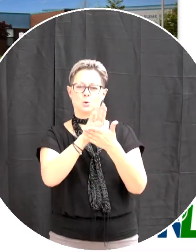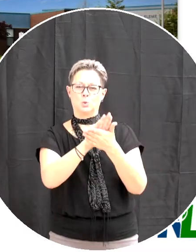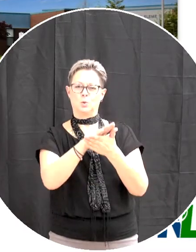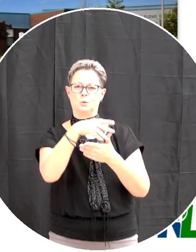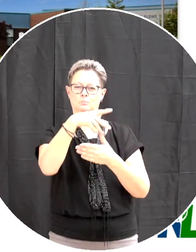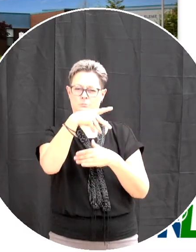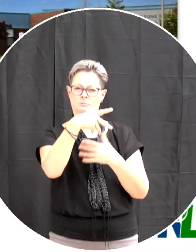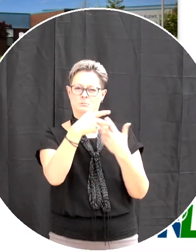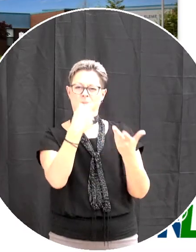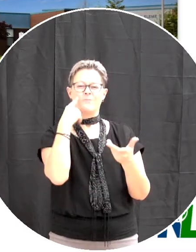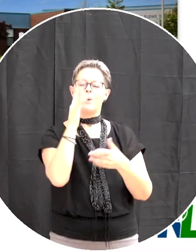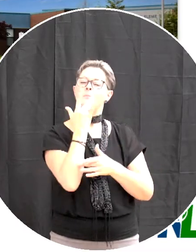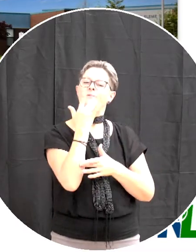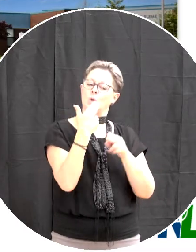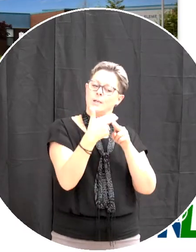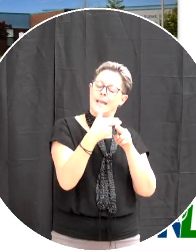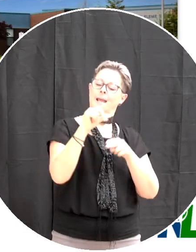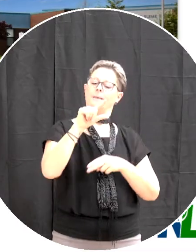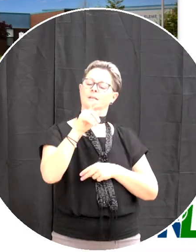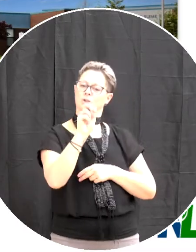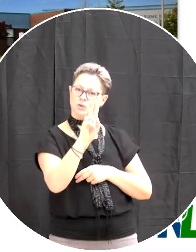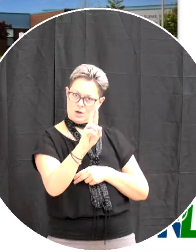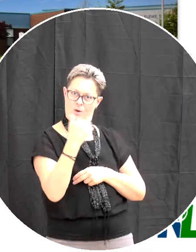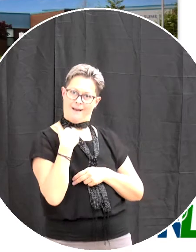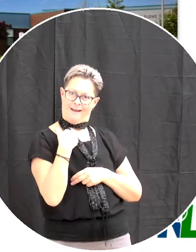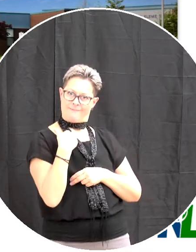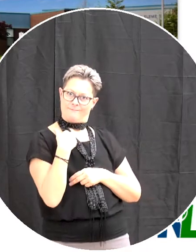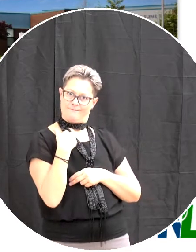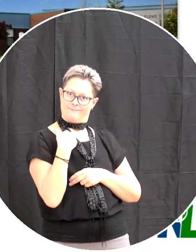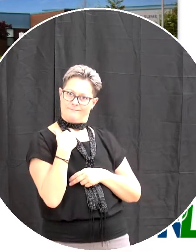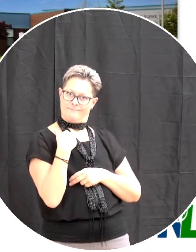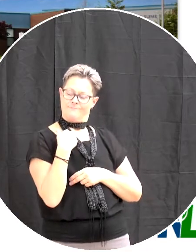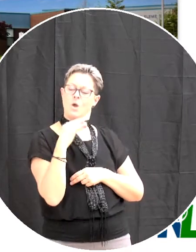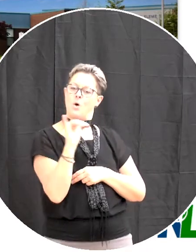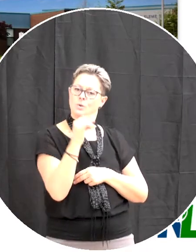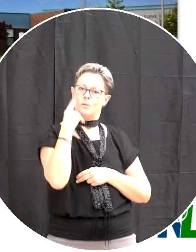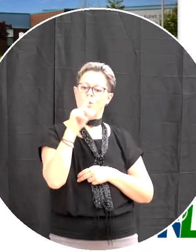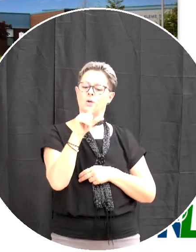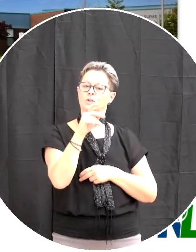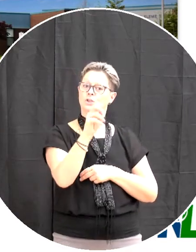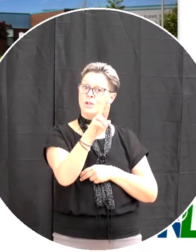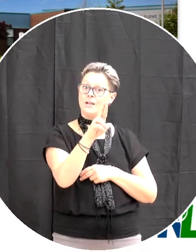preferred name and gender to support schools to establish gender-inclusive washrooms as well.